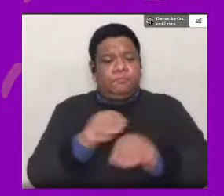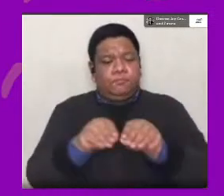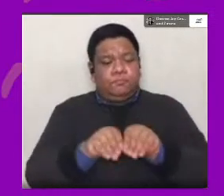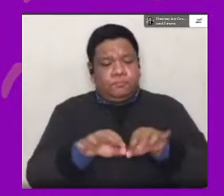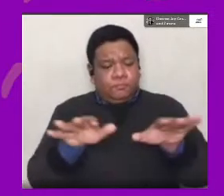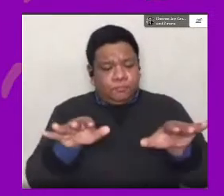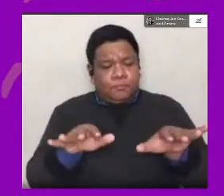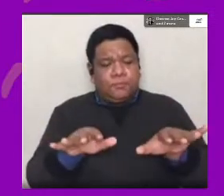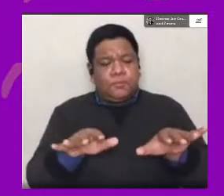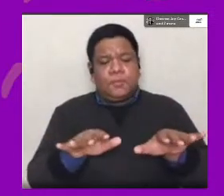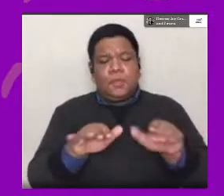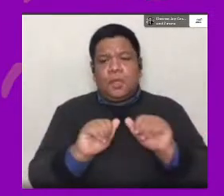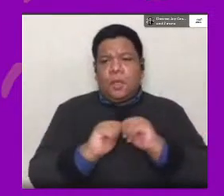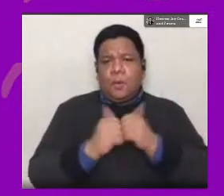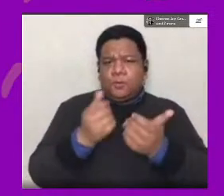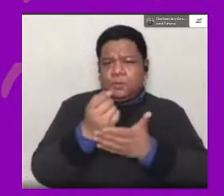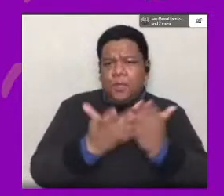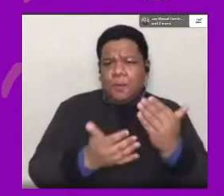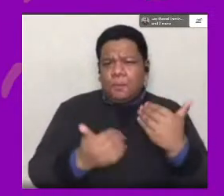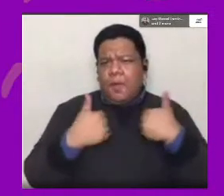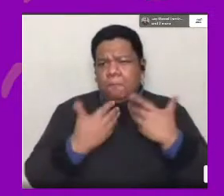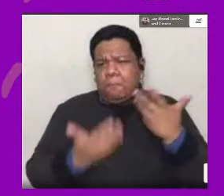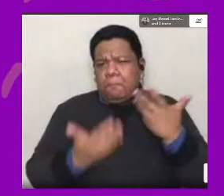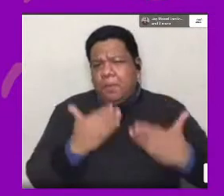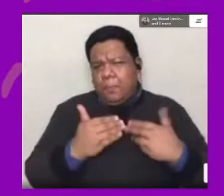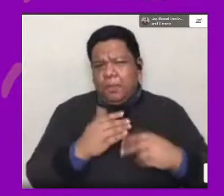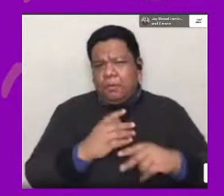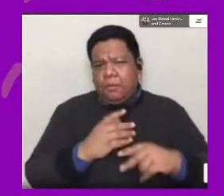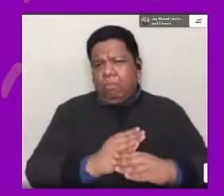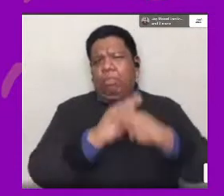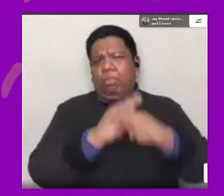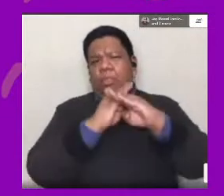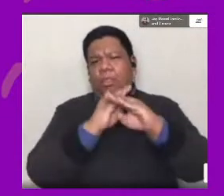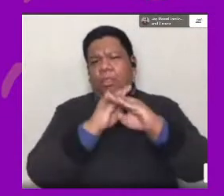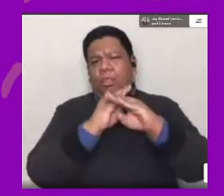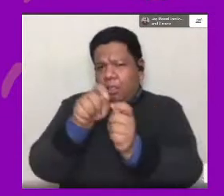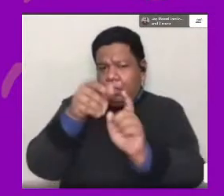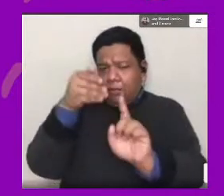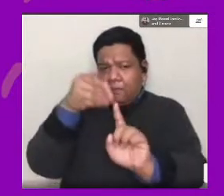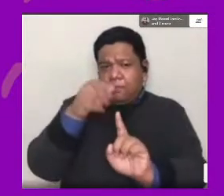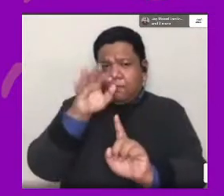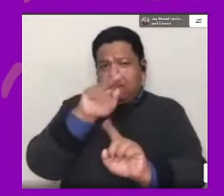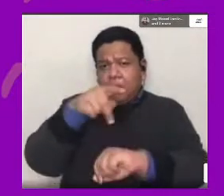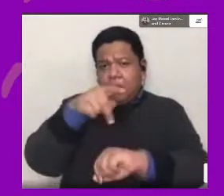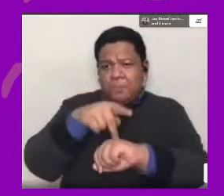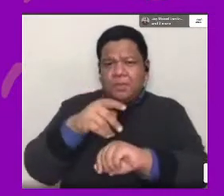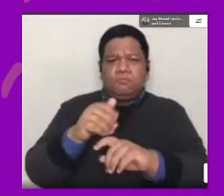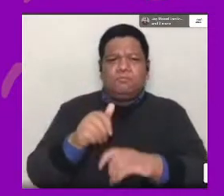the potential barriers specific to the Philippines based on past immunization